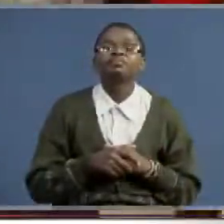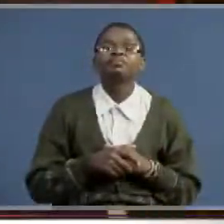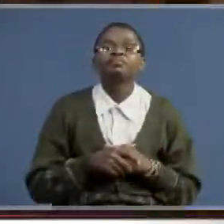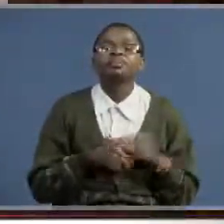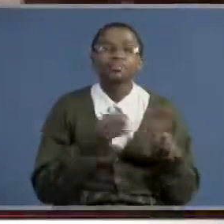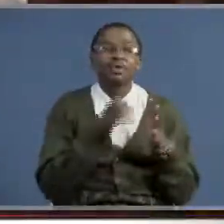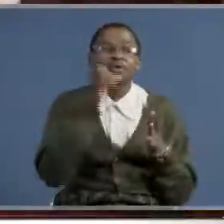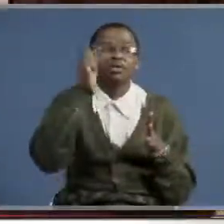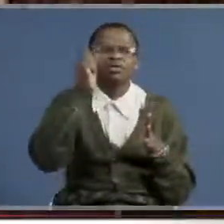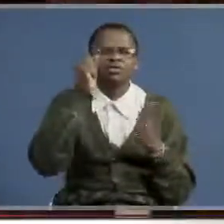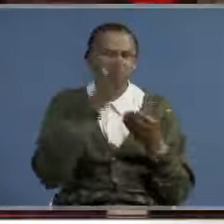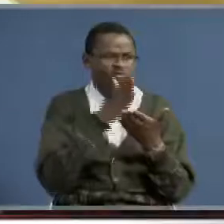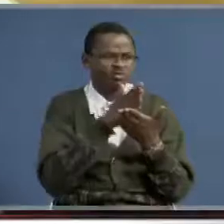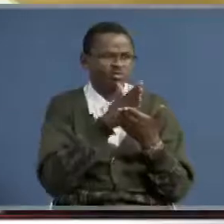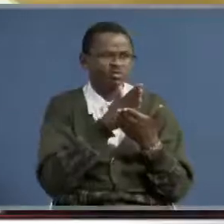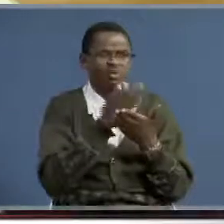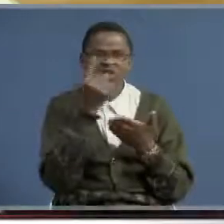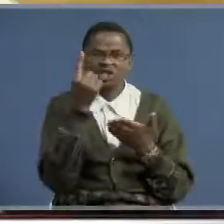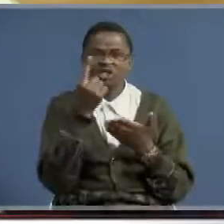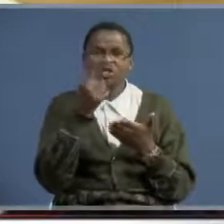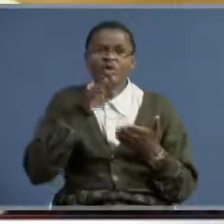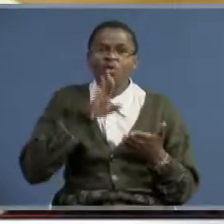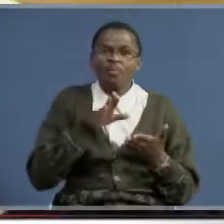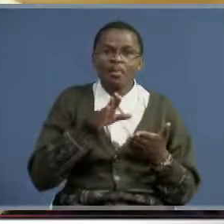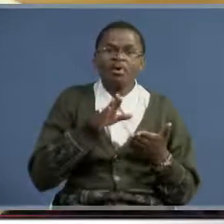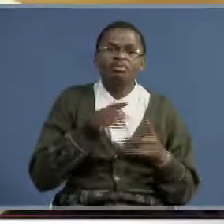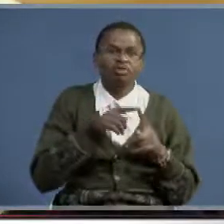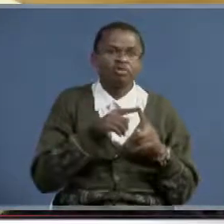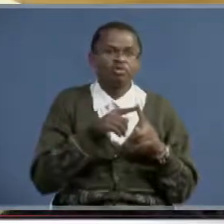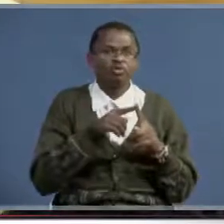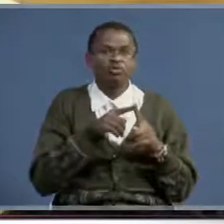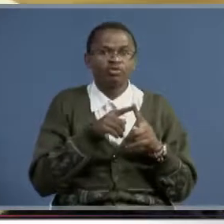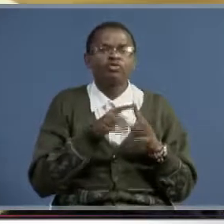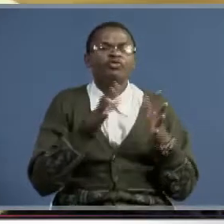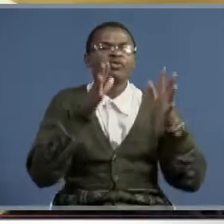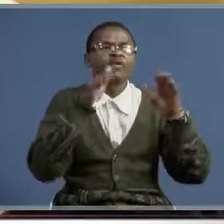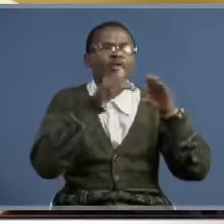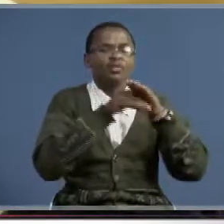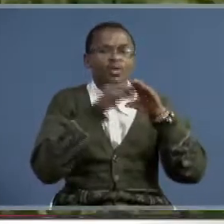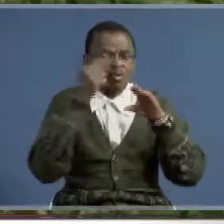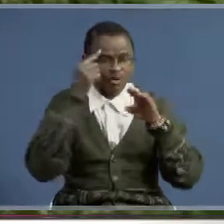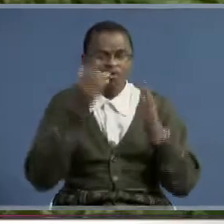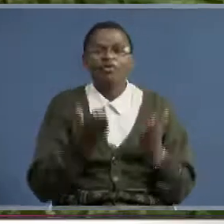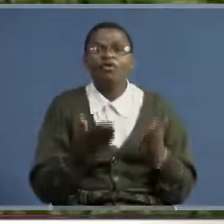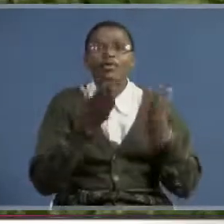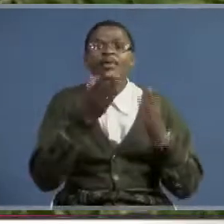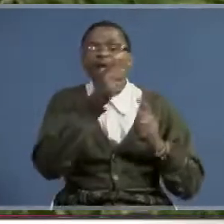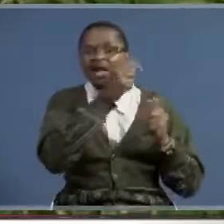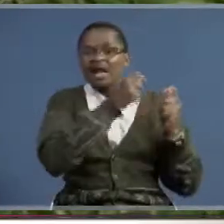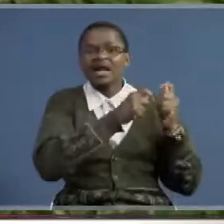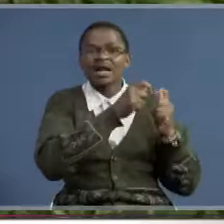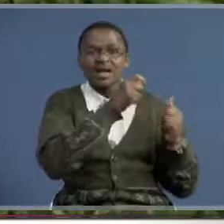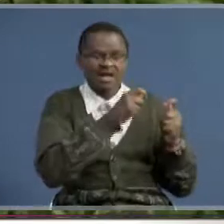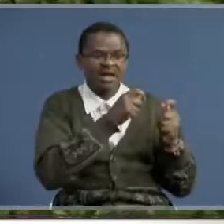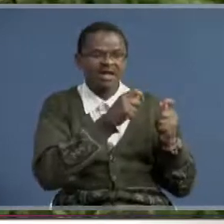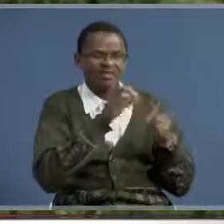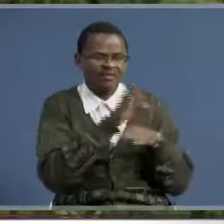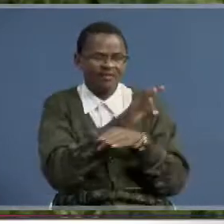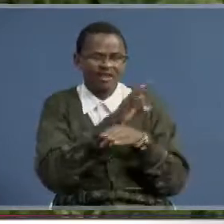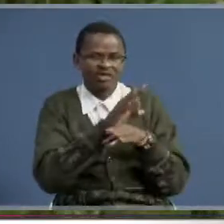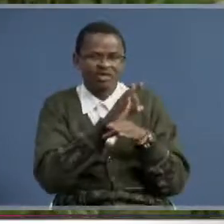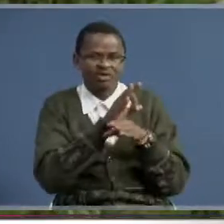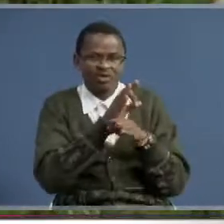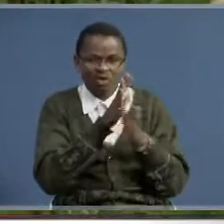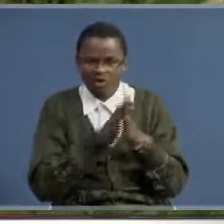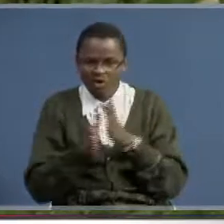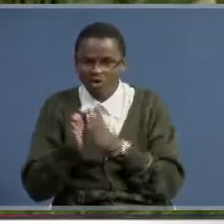It was evident every woman who attended the cultural festival wore the belt as a sign of promoting the tradition. The event was organized to